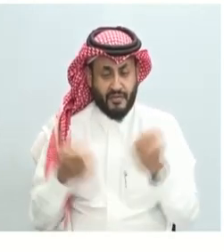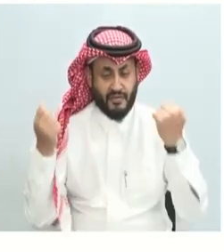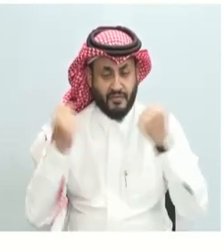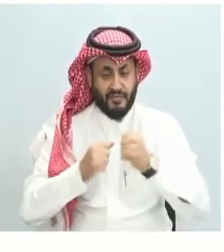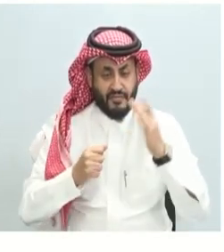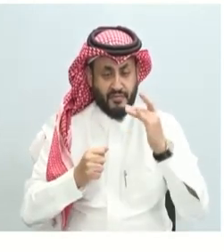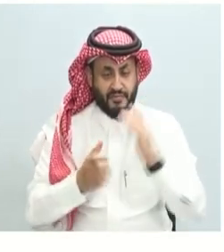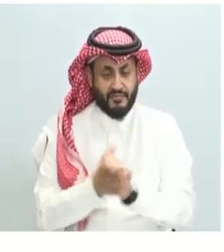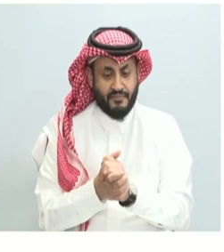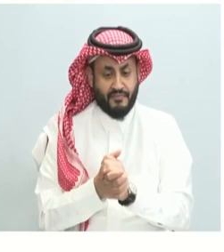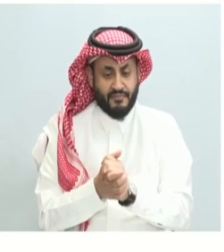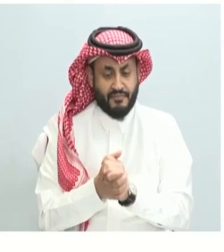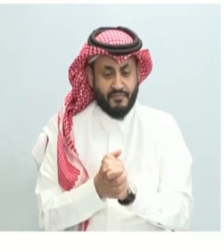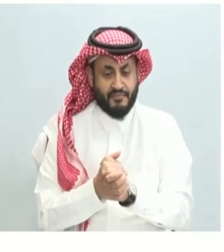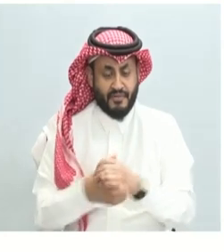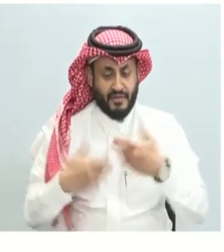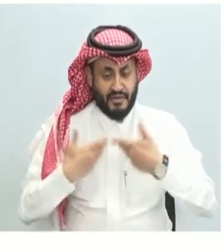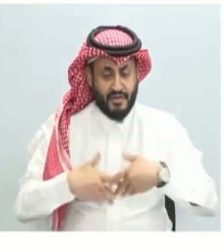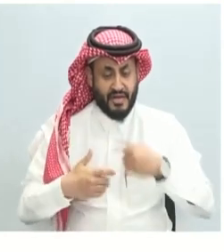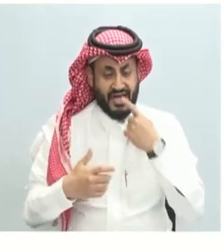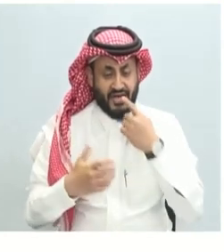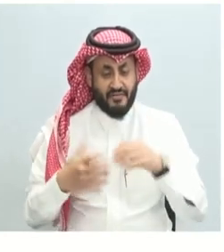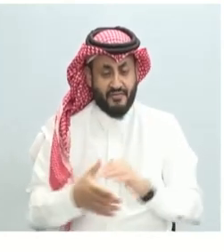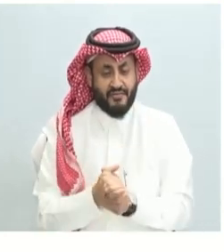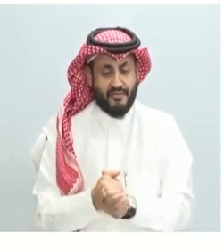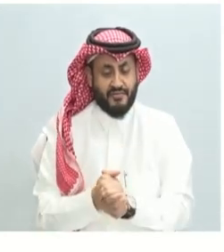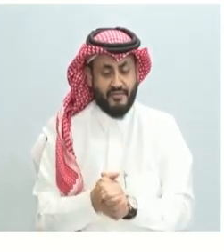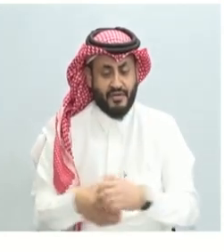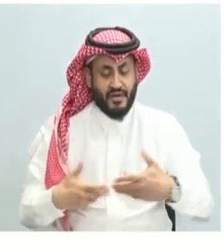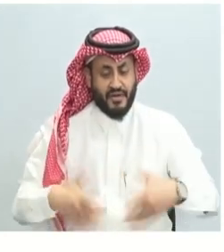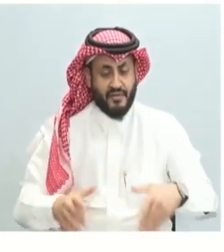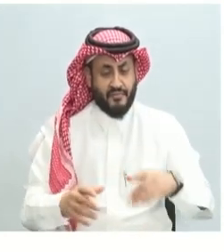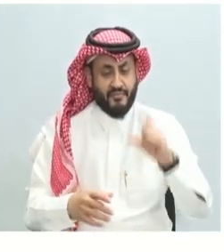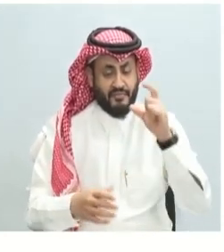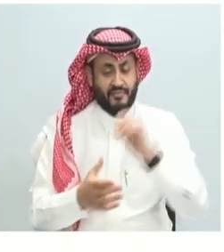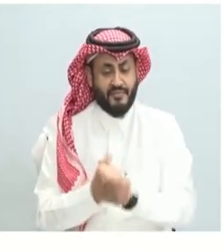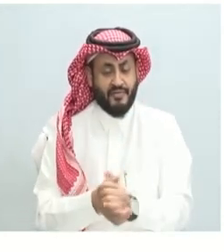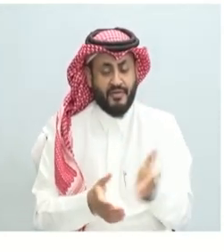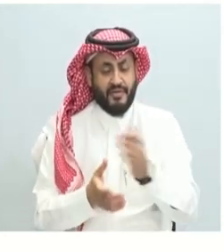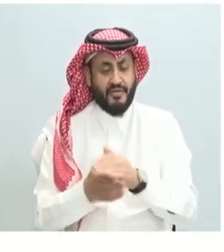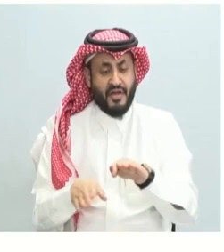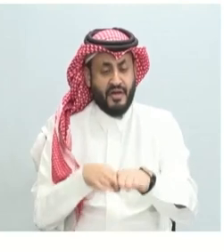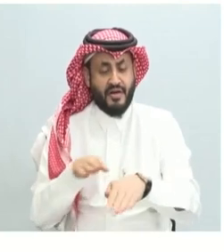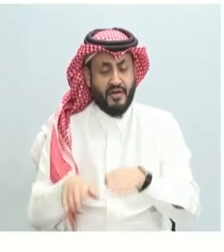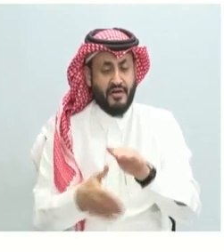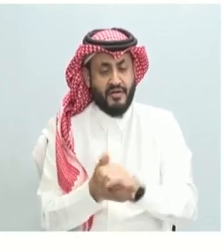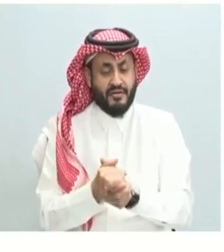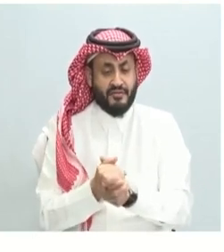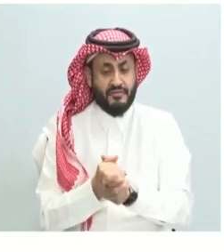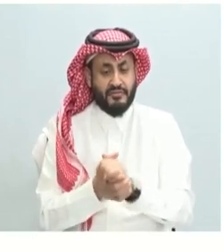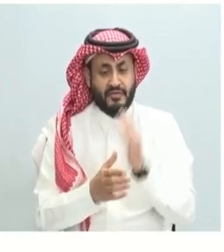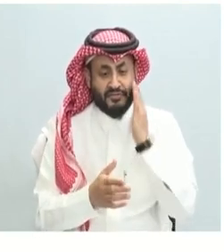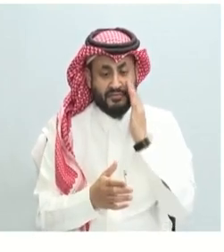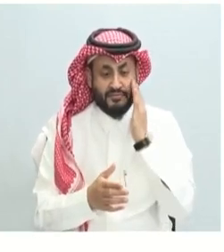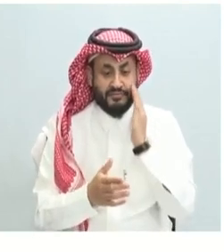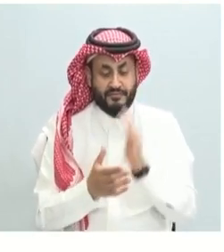jacket, white t-shirt, a blue skirt, and pink shoes. So look at the